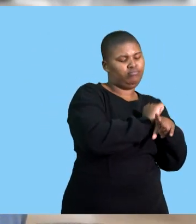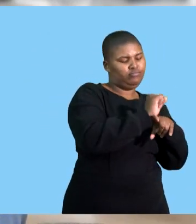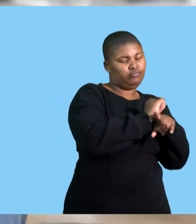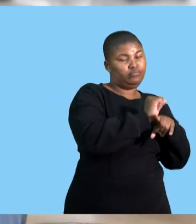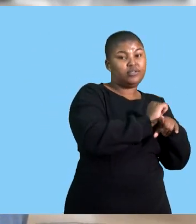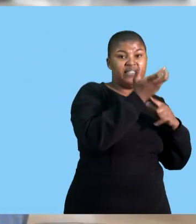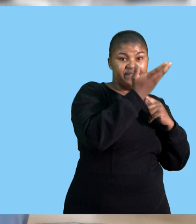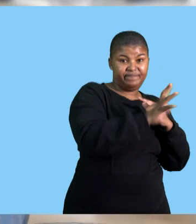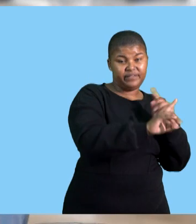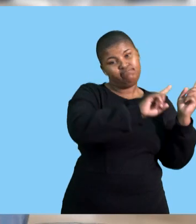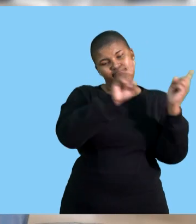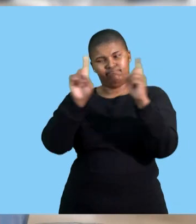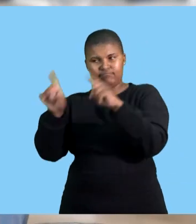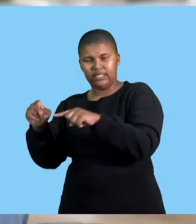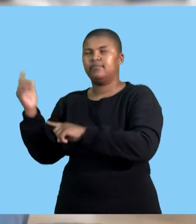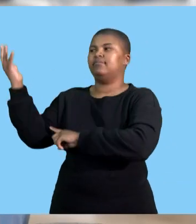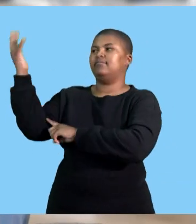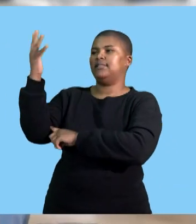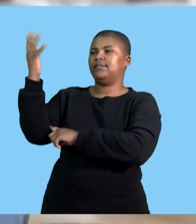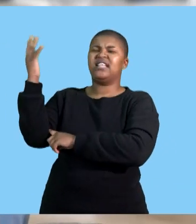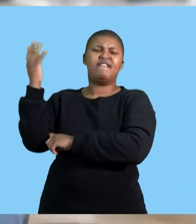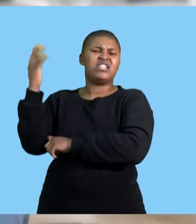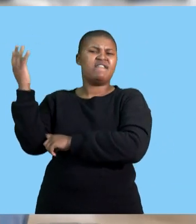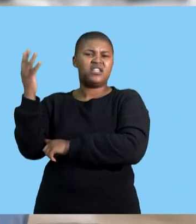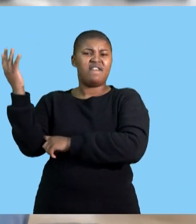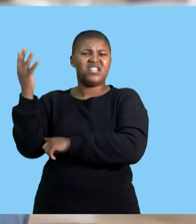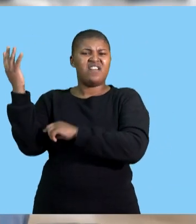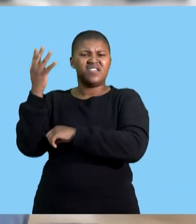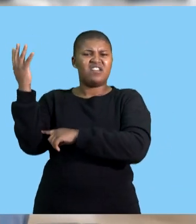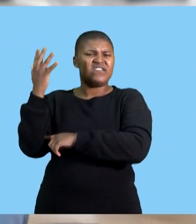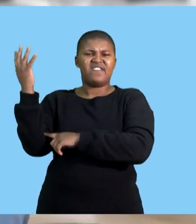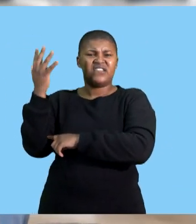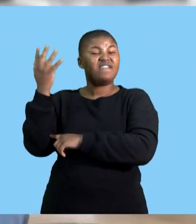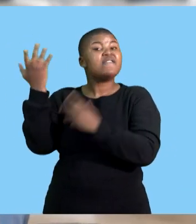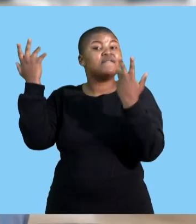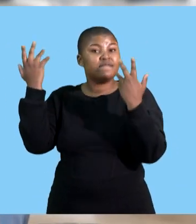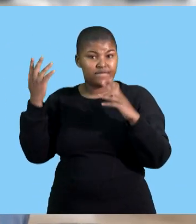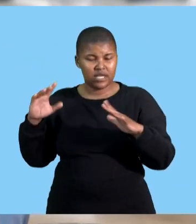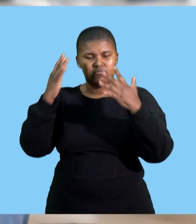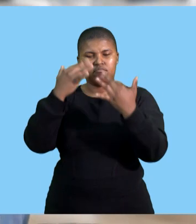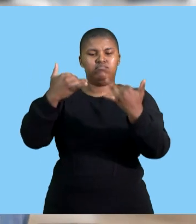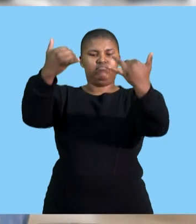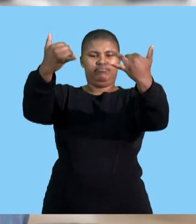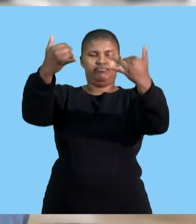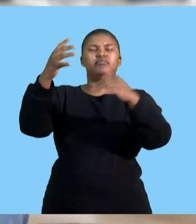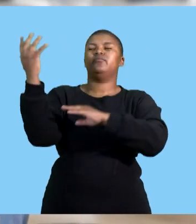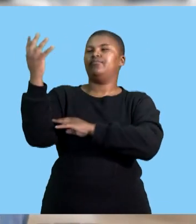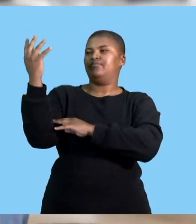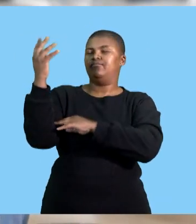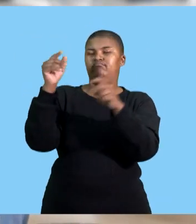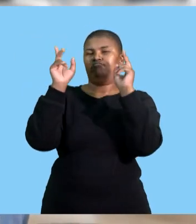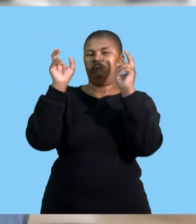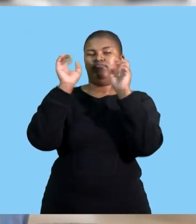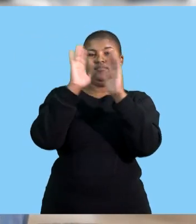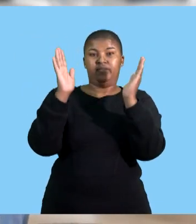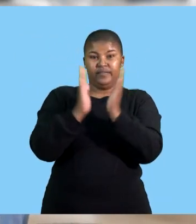during the presentation while you're standing there and the audience are seated down listening to what you're saying. Then after presenting, there comes a